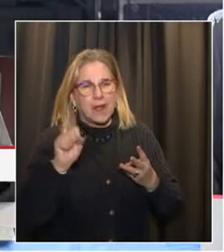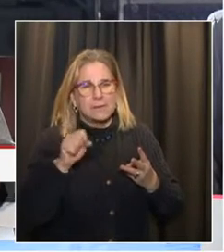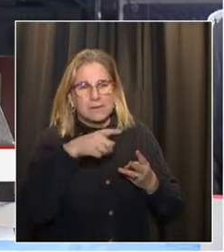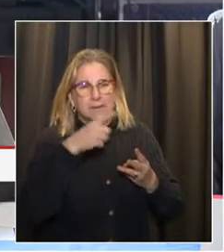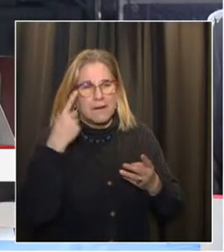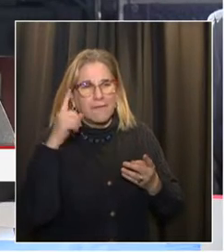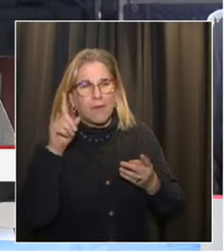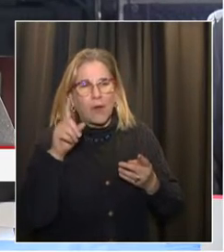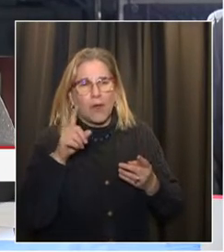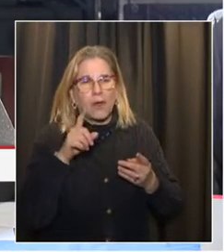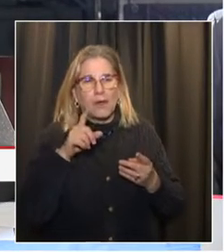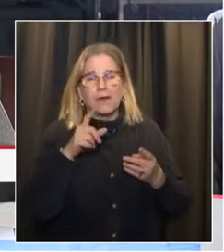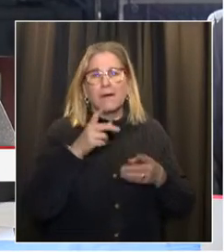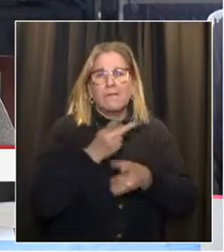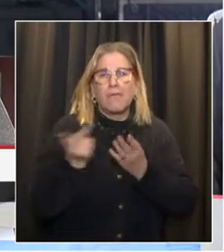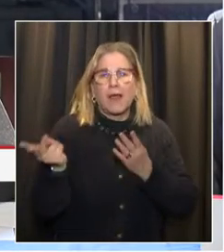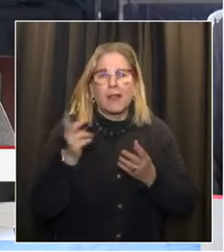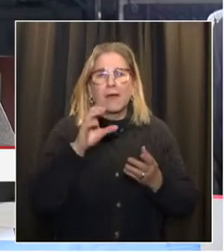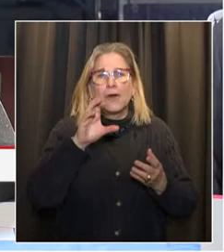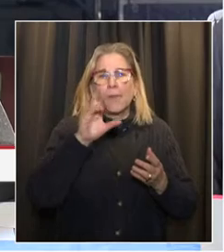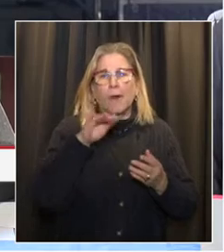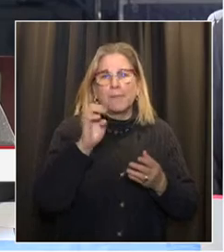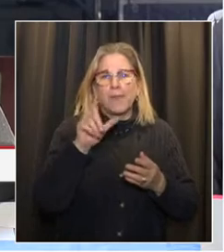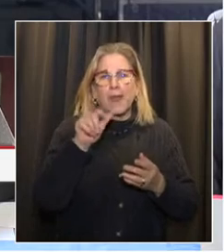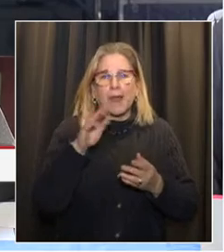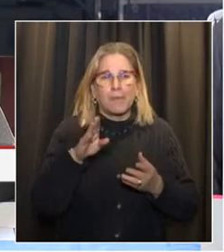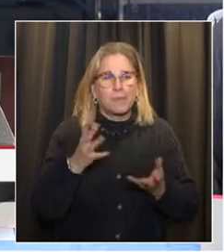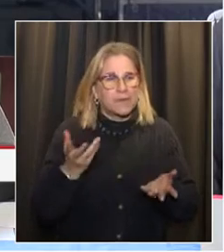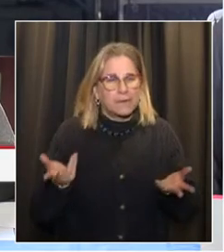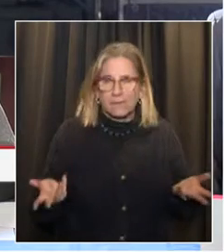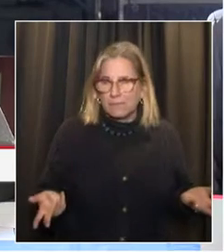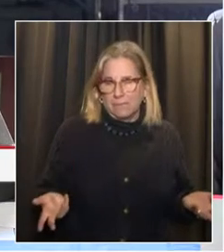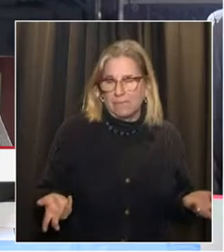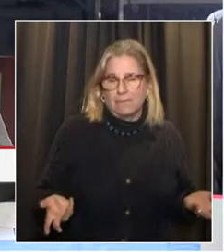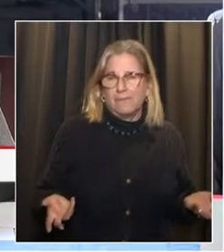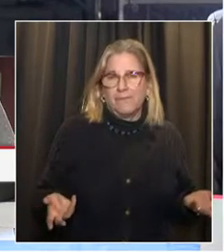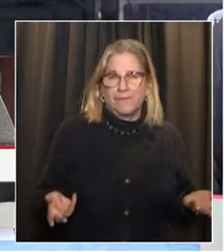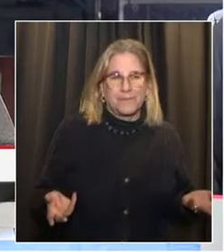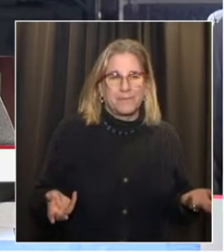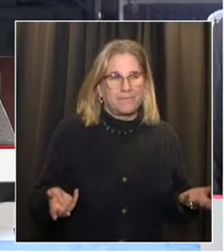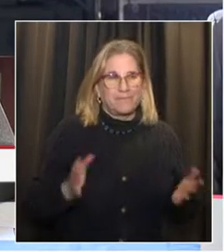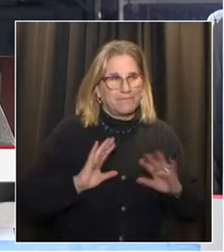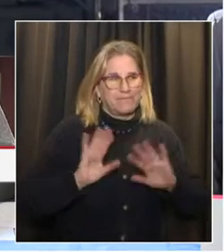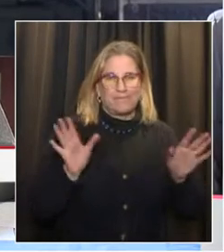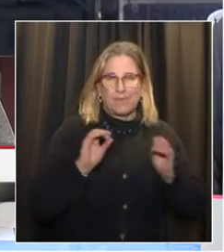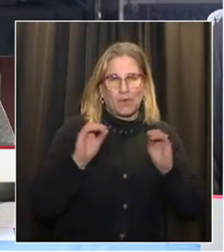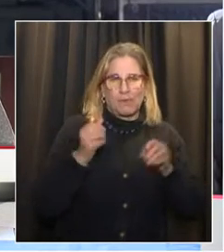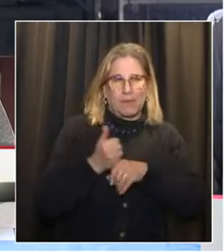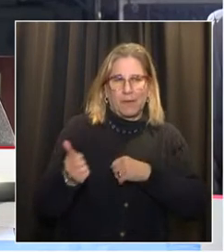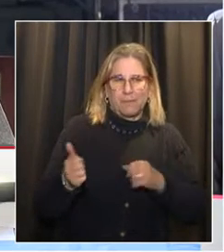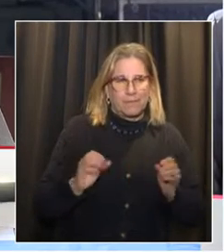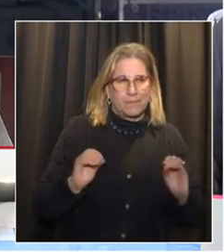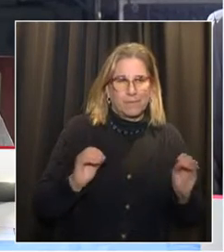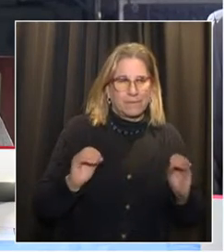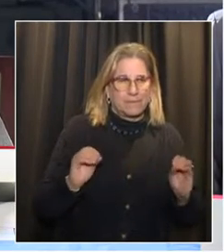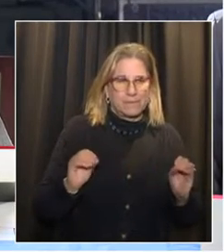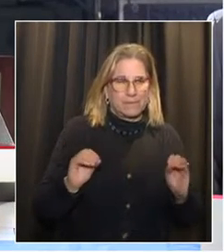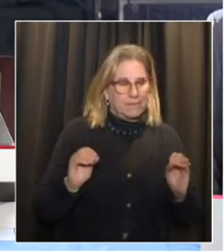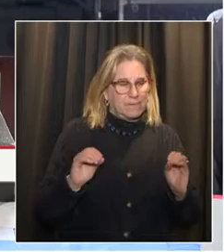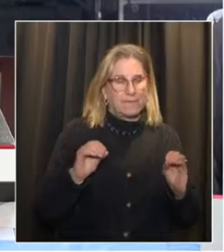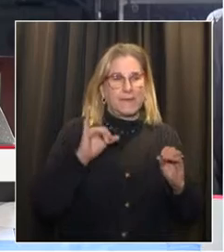all recognizing what more we can do with information sharing with our students, with truancy, with